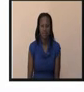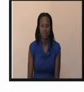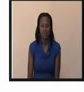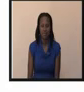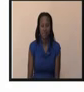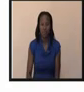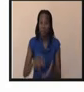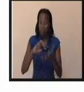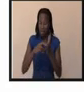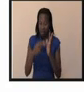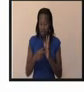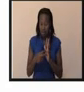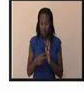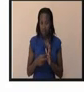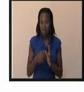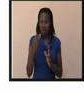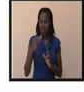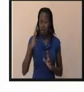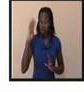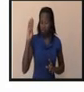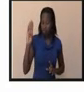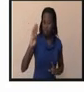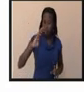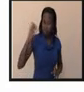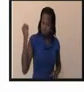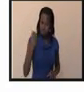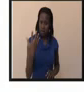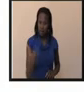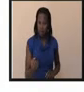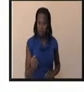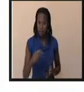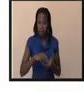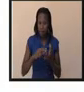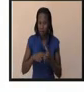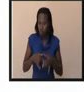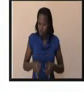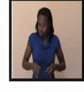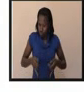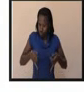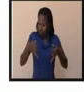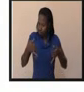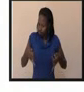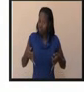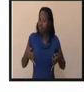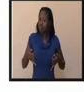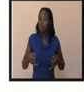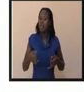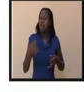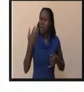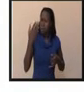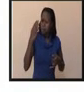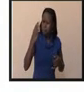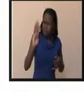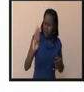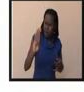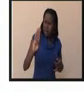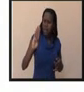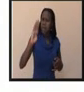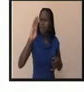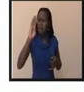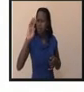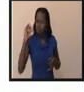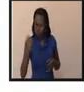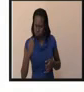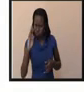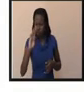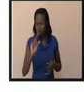Okay, this means if you've got two capital letter B's, your legs will be long. And if you've got a capital letter B